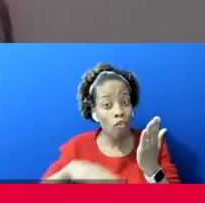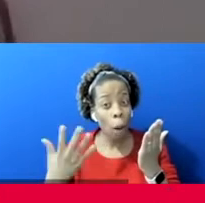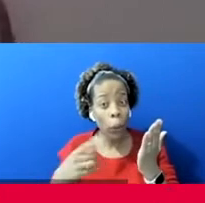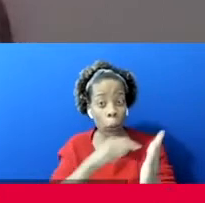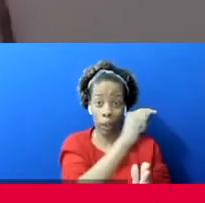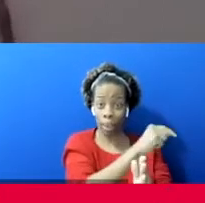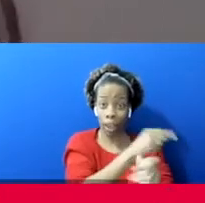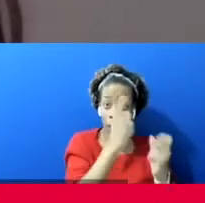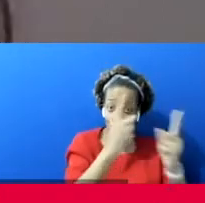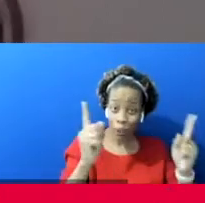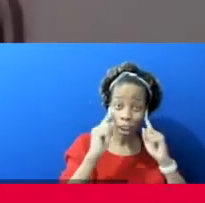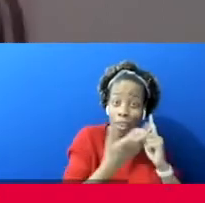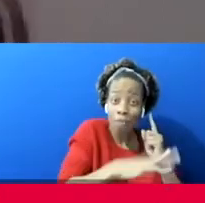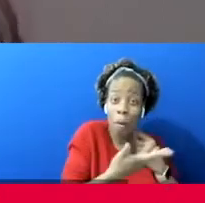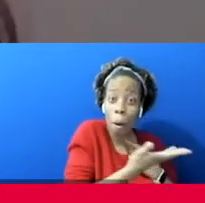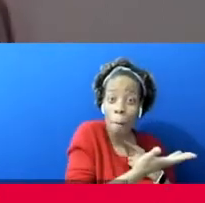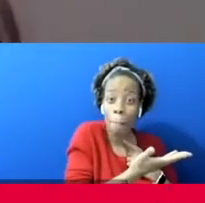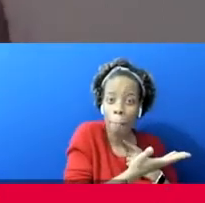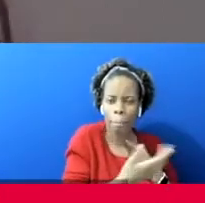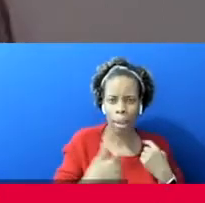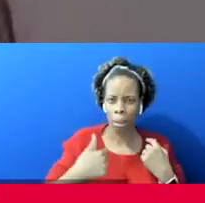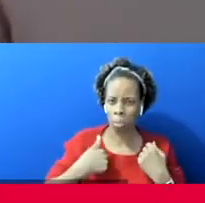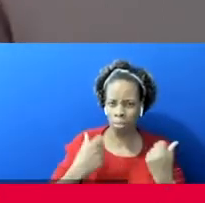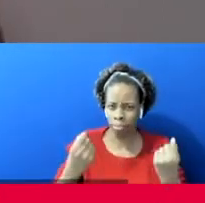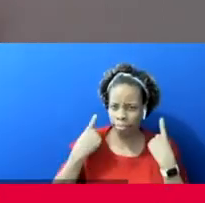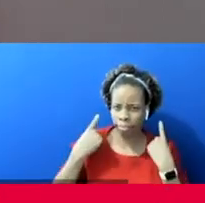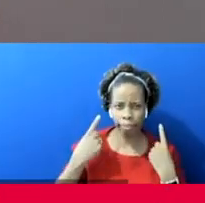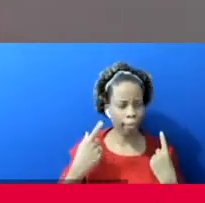of academic circles. So I just don't understand how